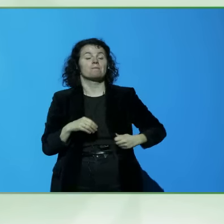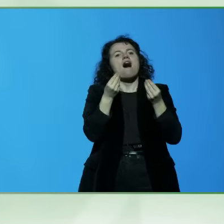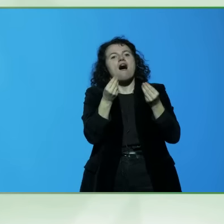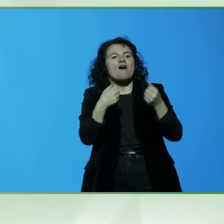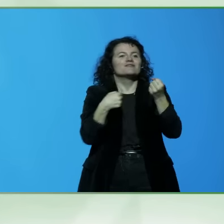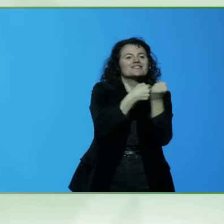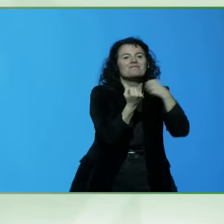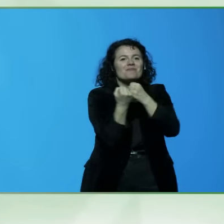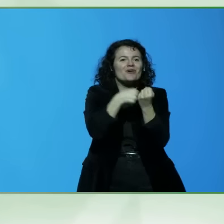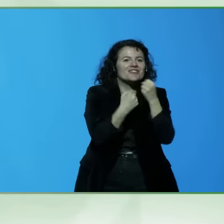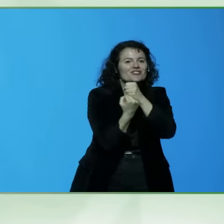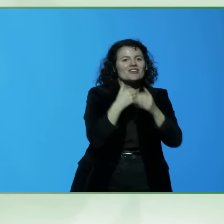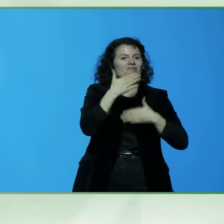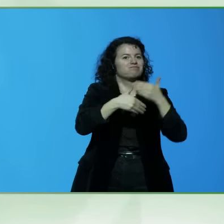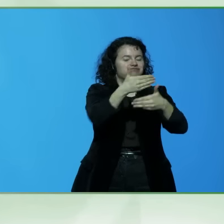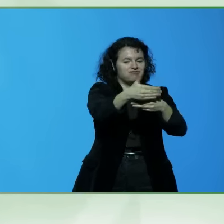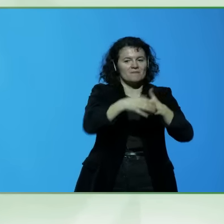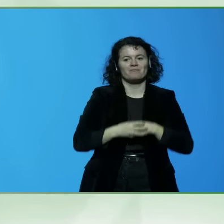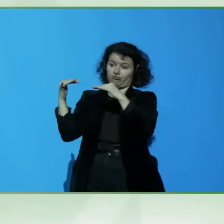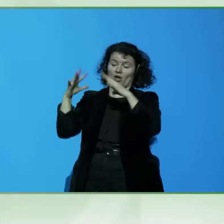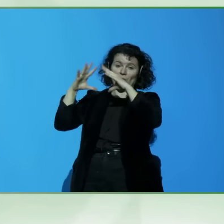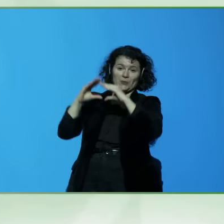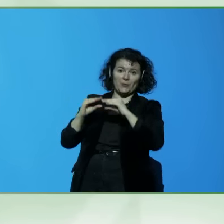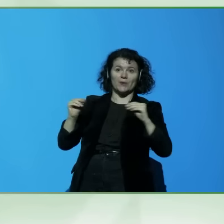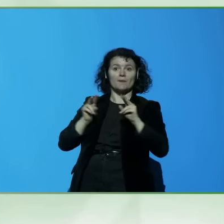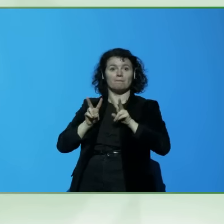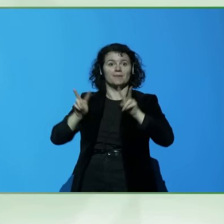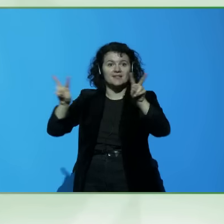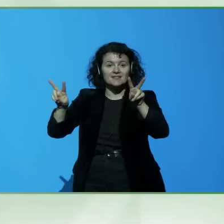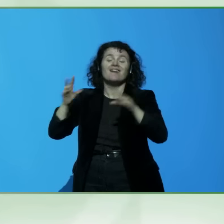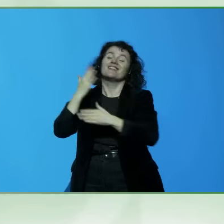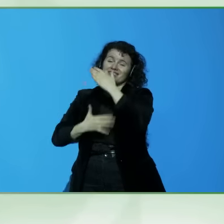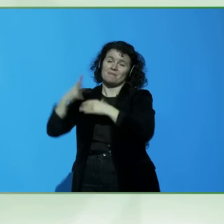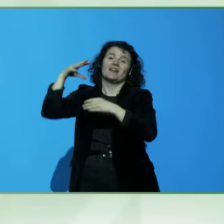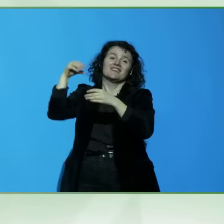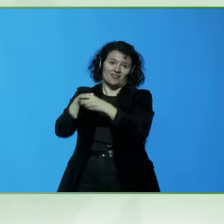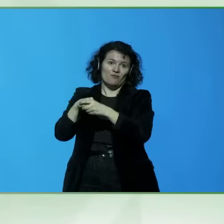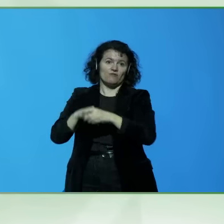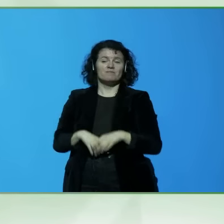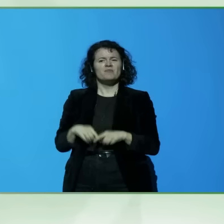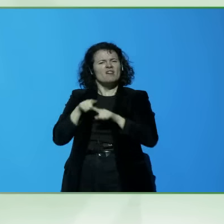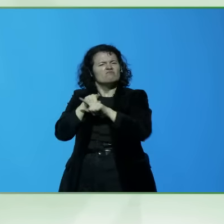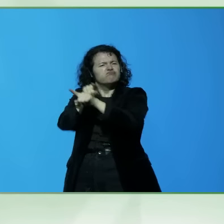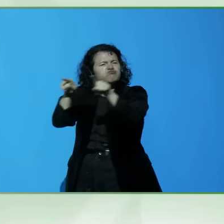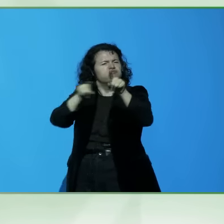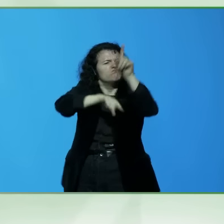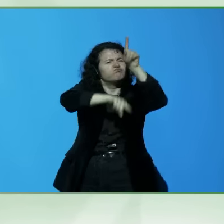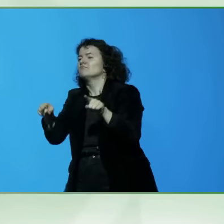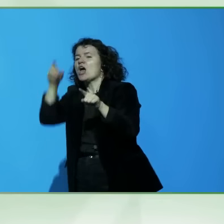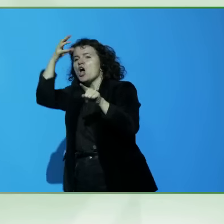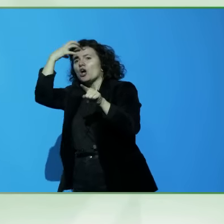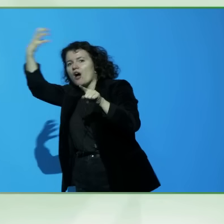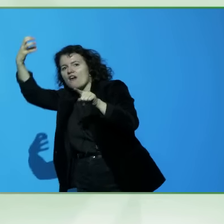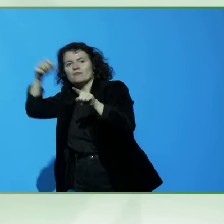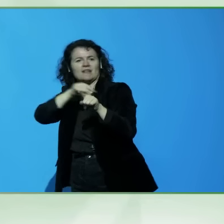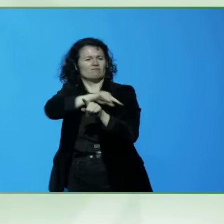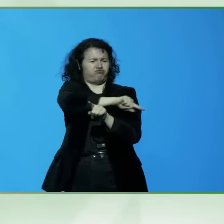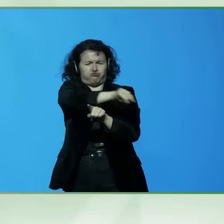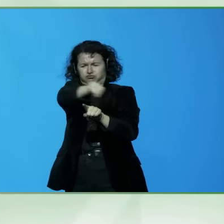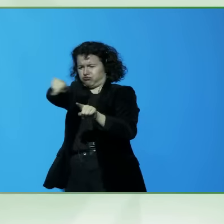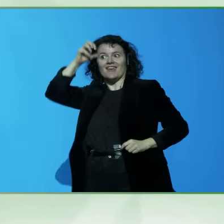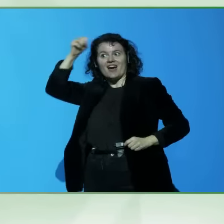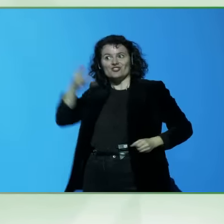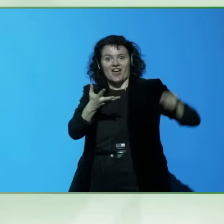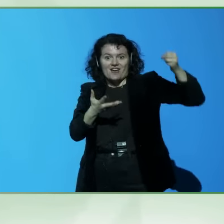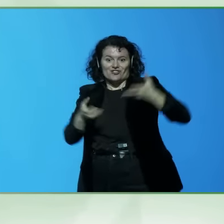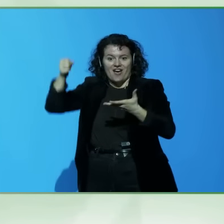colleagues, access to justice, and partnerships with governments, civil society, foundation, highly valued forums